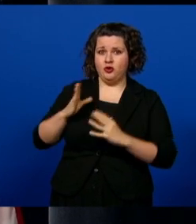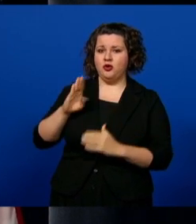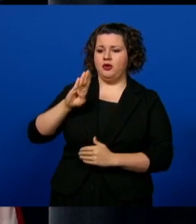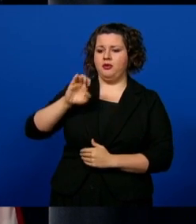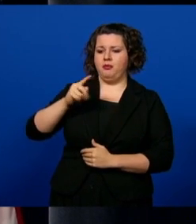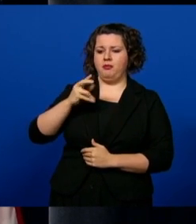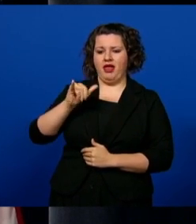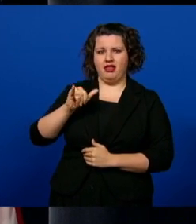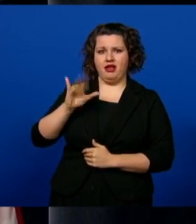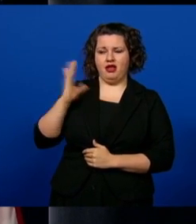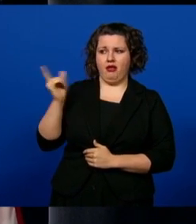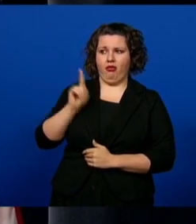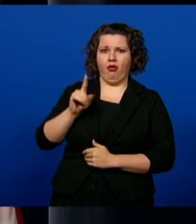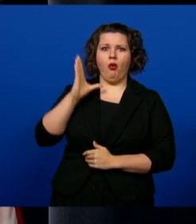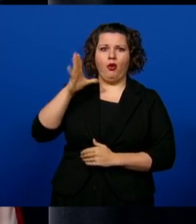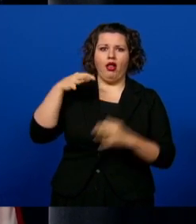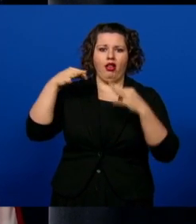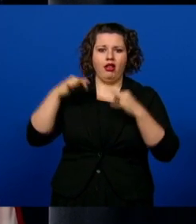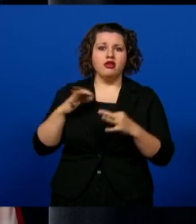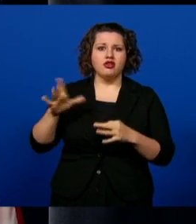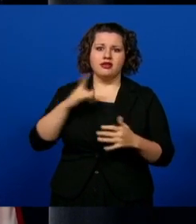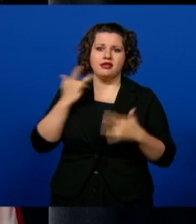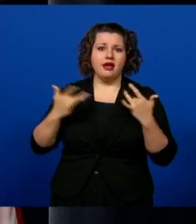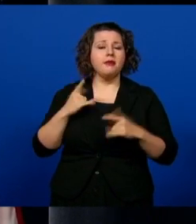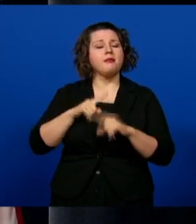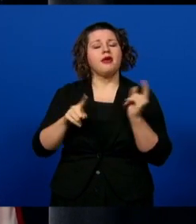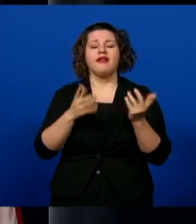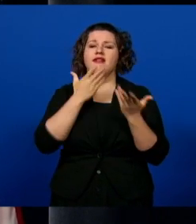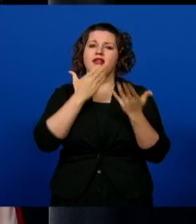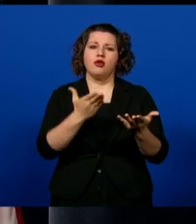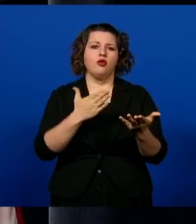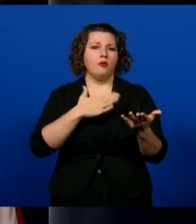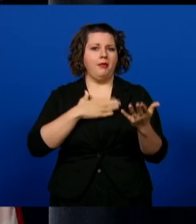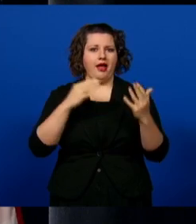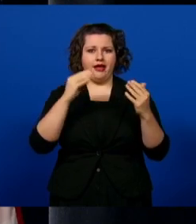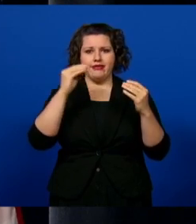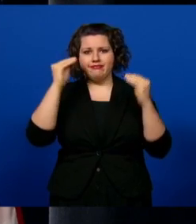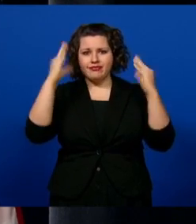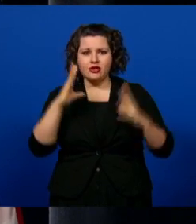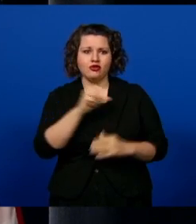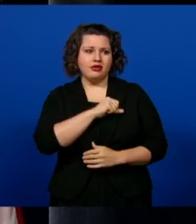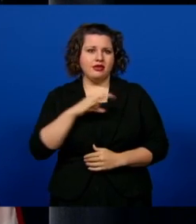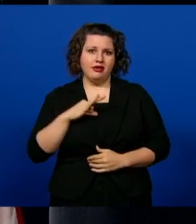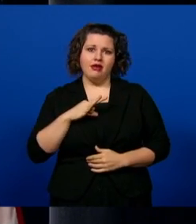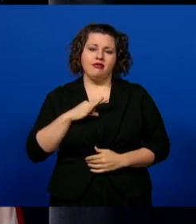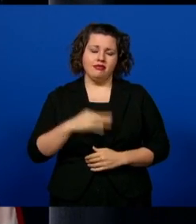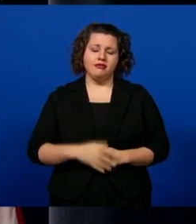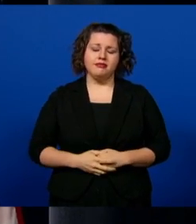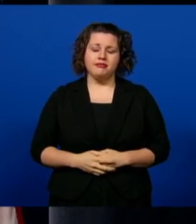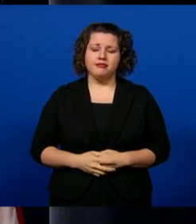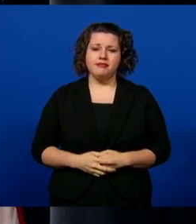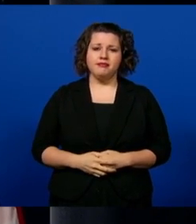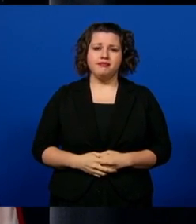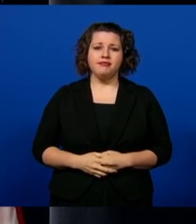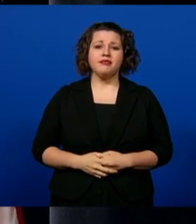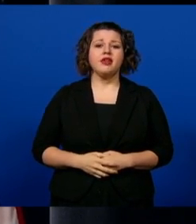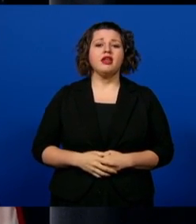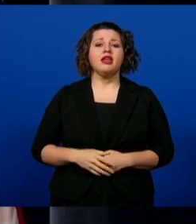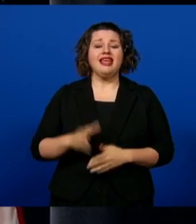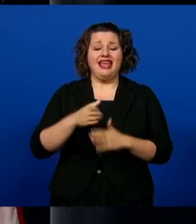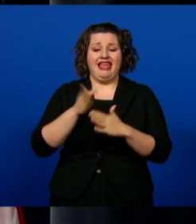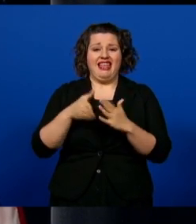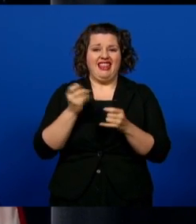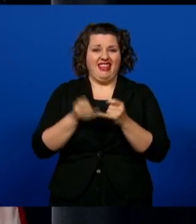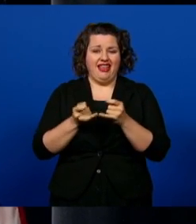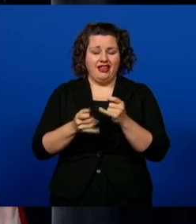about how excited she is. But I just want to say thank you to my faculty and staff that are out there listening. I want to end with saying